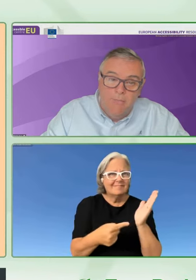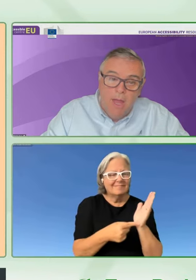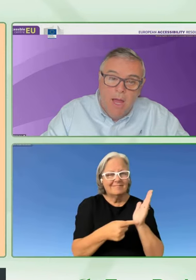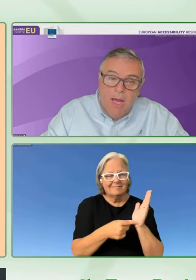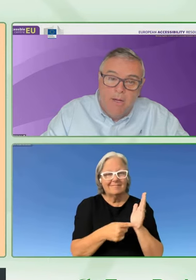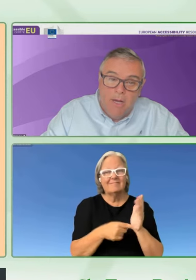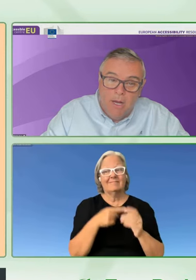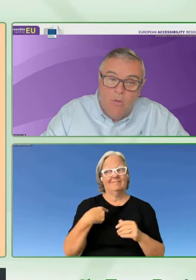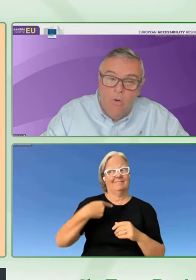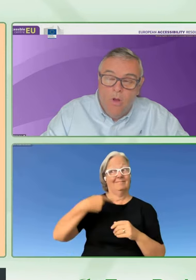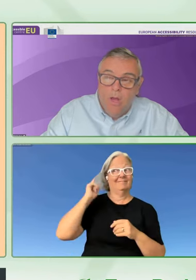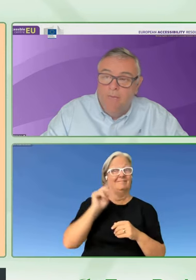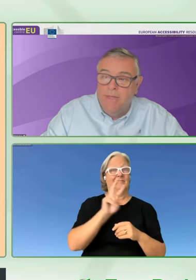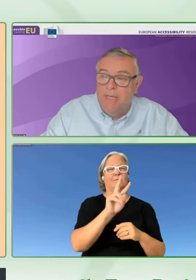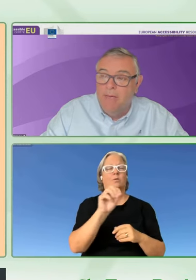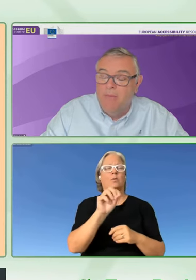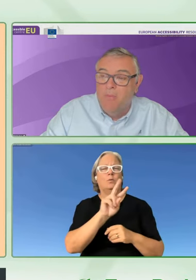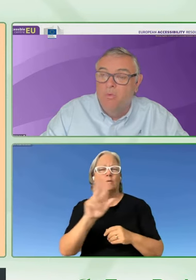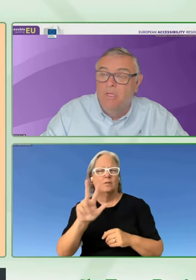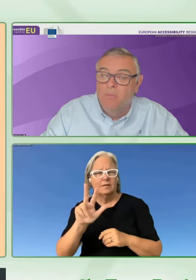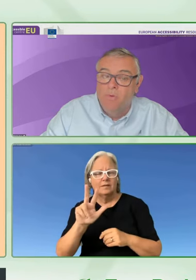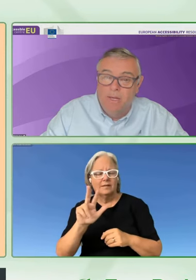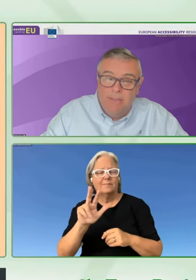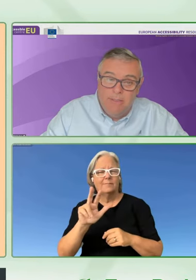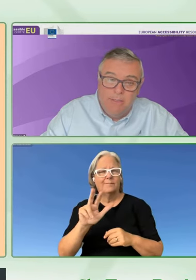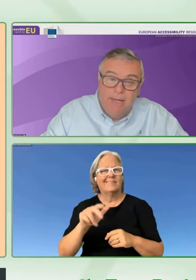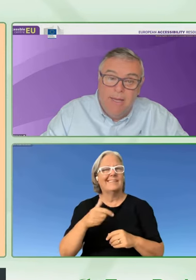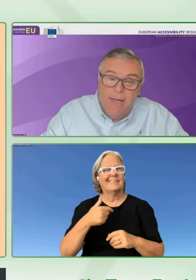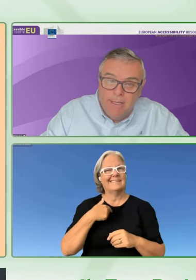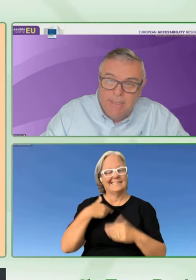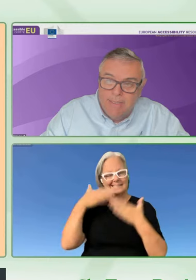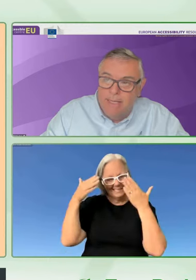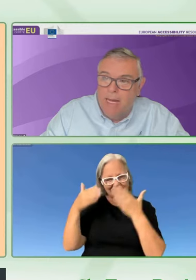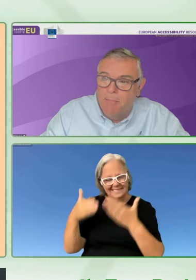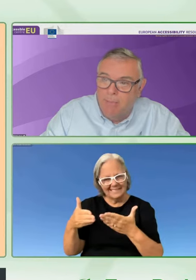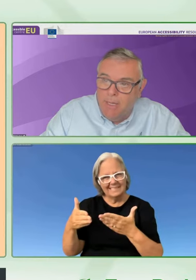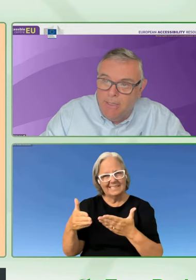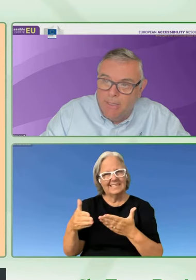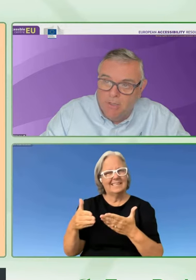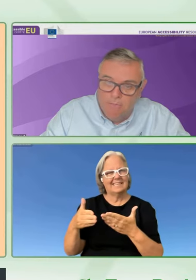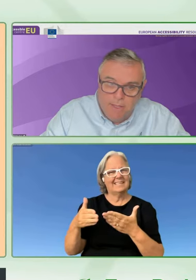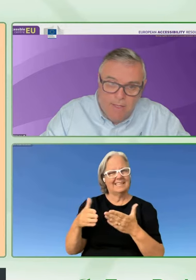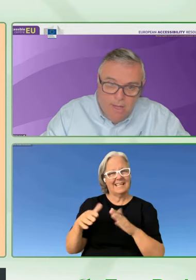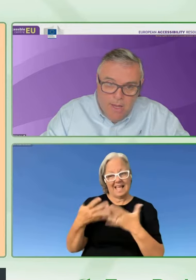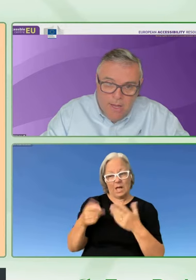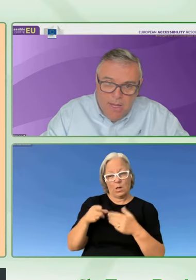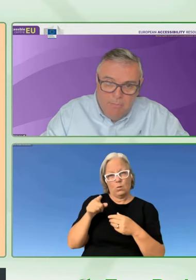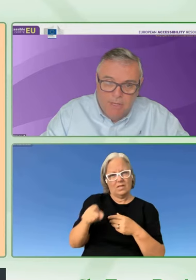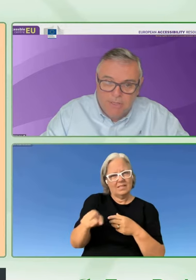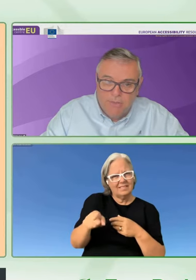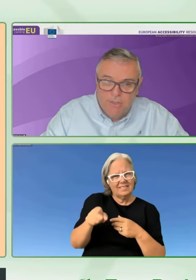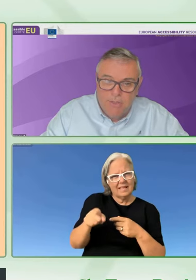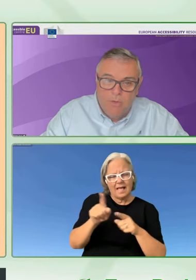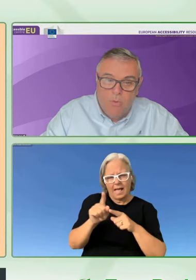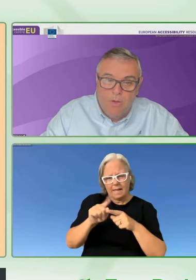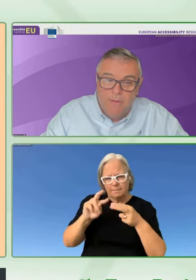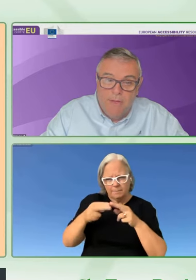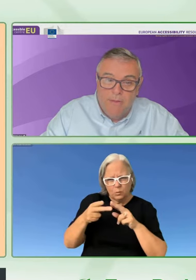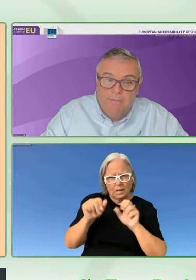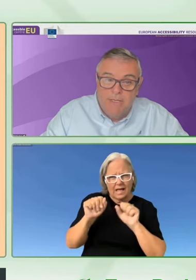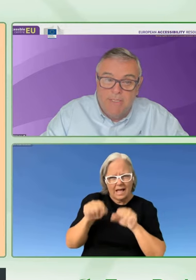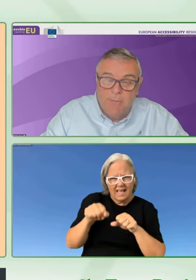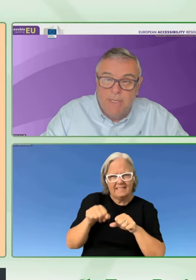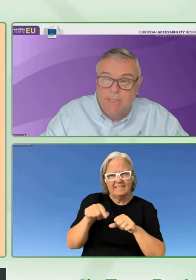multimodality and how the multimodality enhances the capabilities of the persons